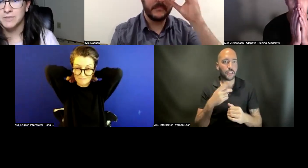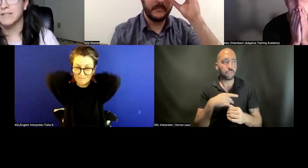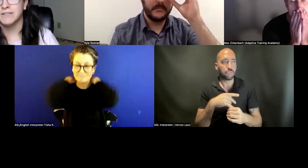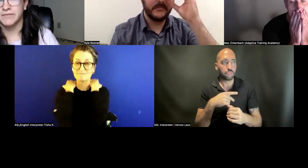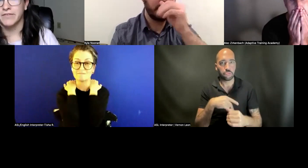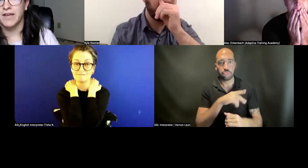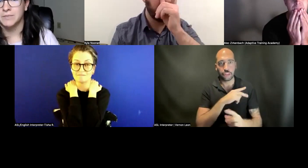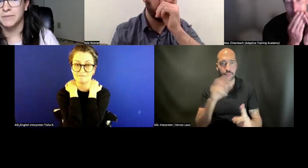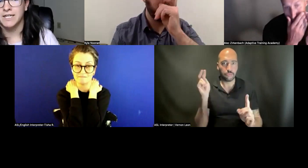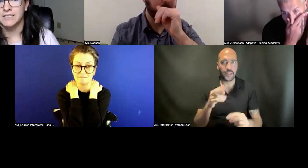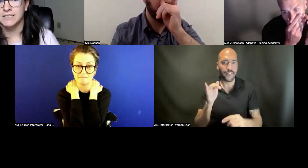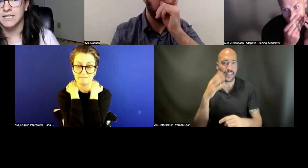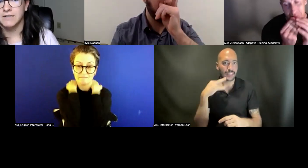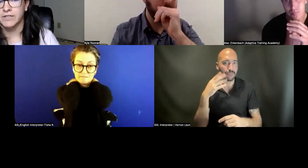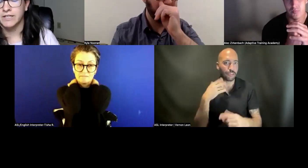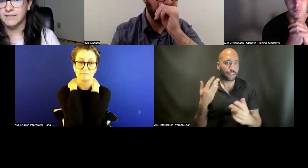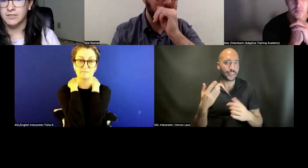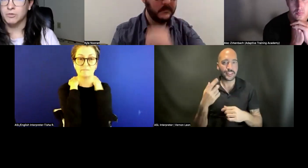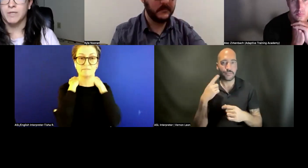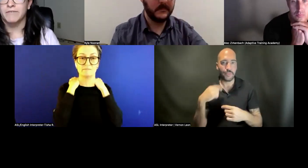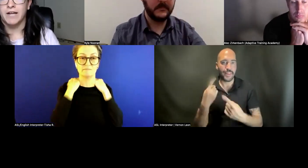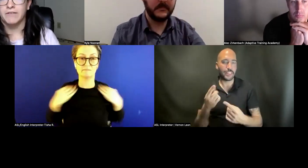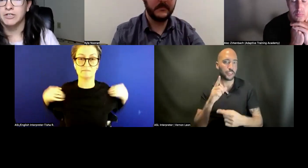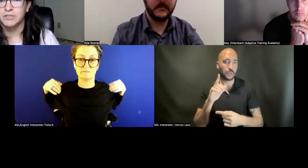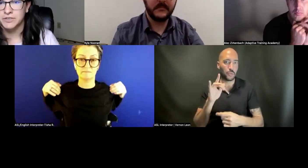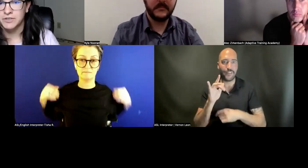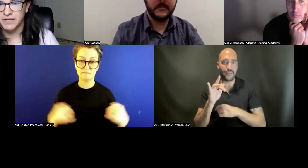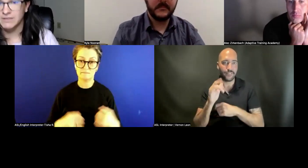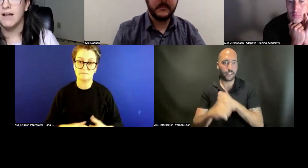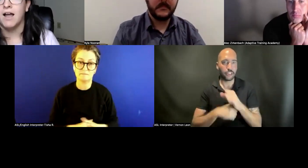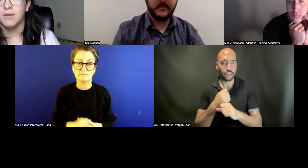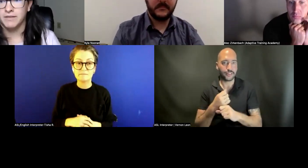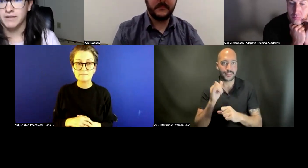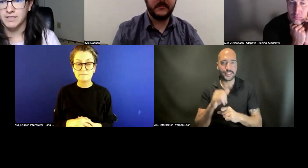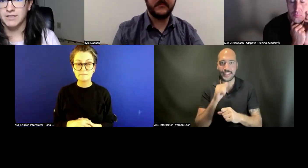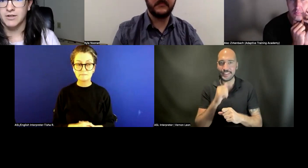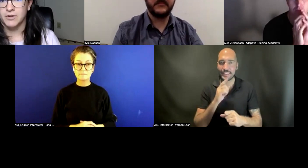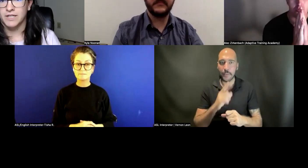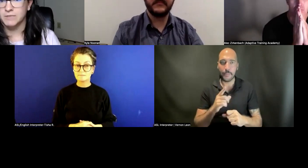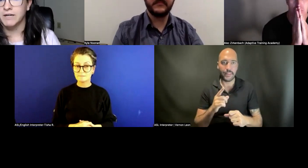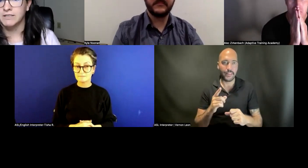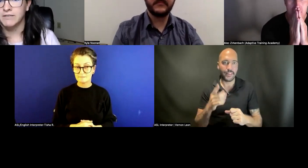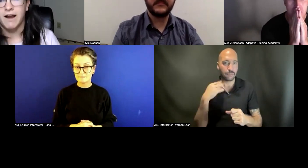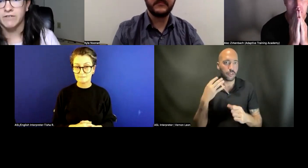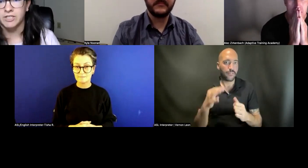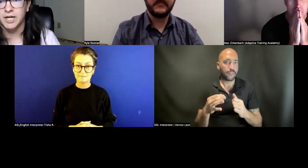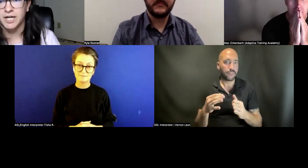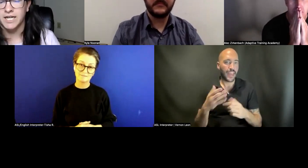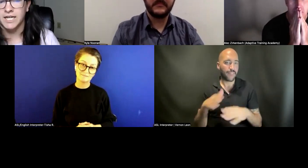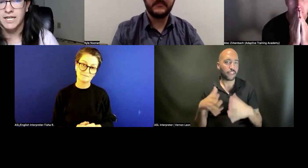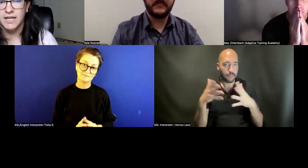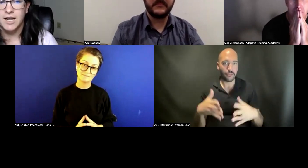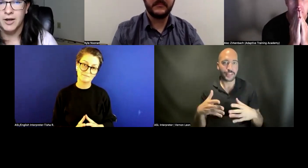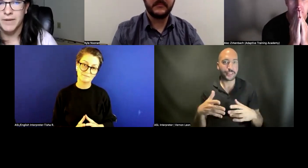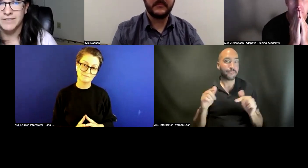personalized perspective of that experience. And for the last 25 years or so, that has not been the experience of the average